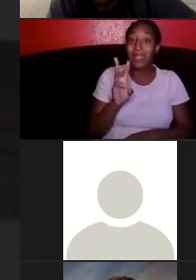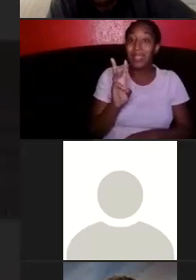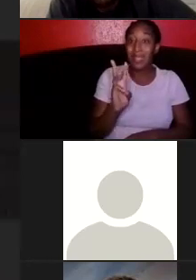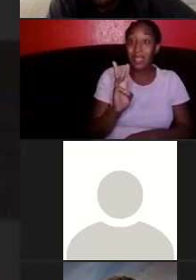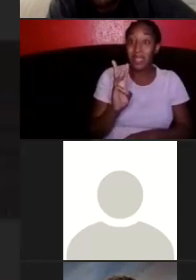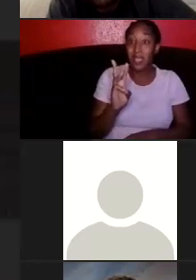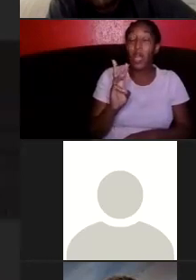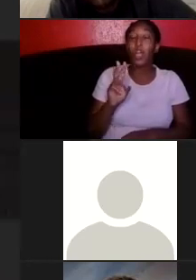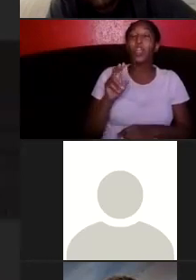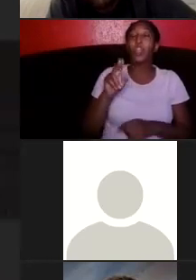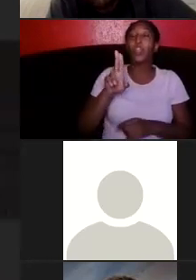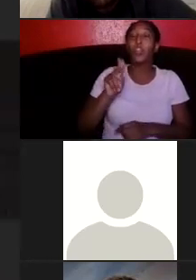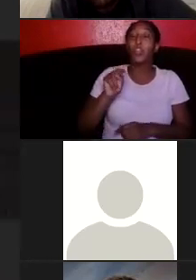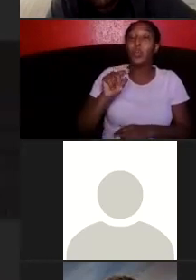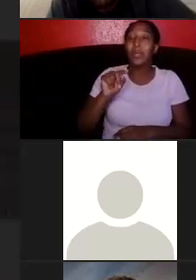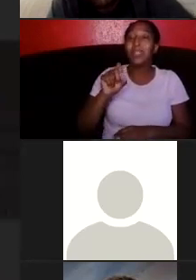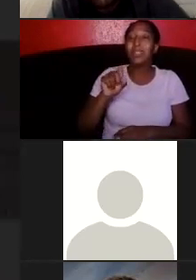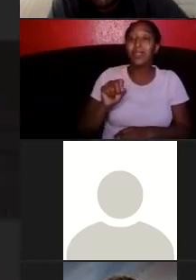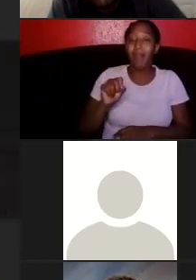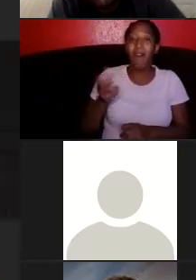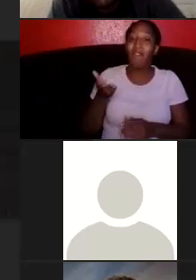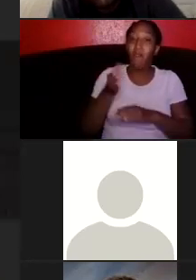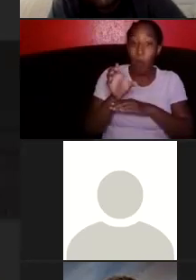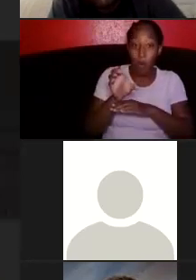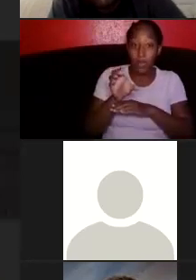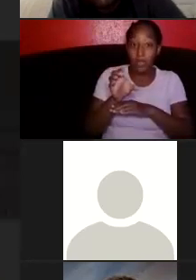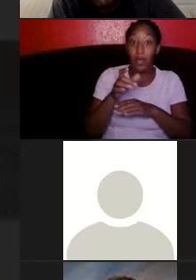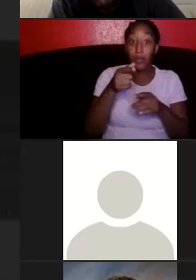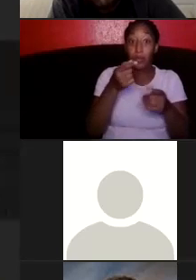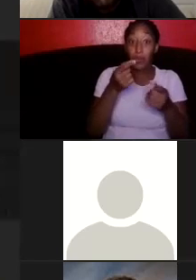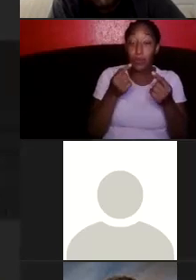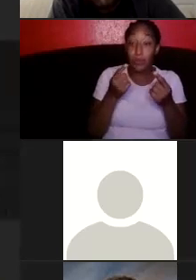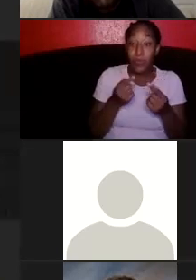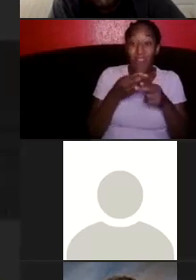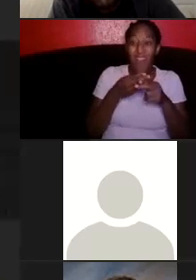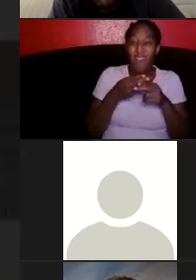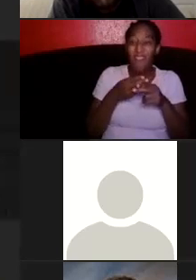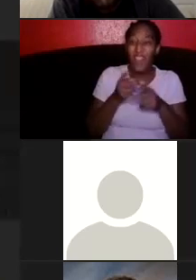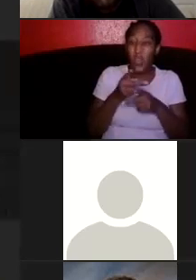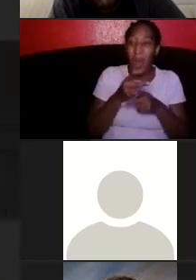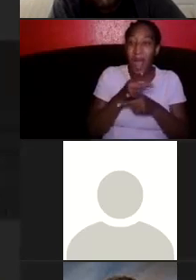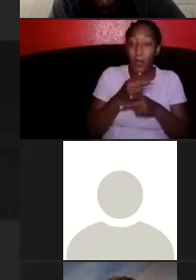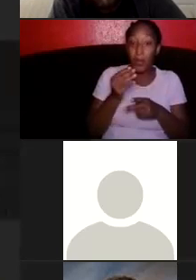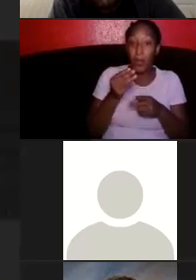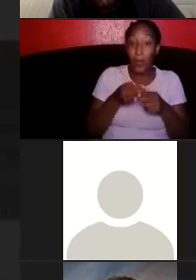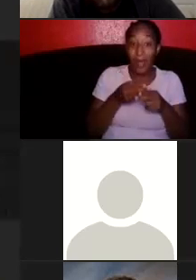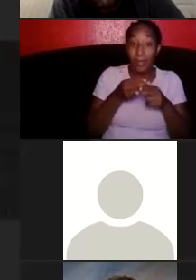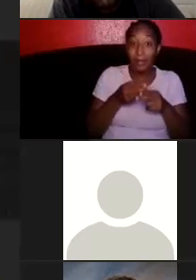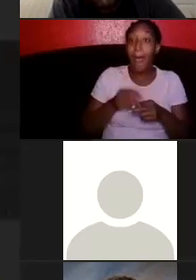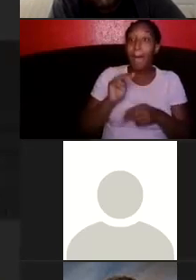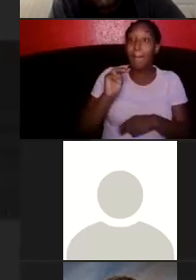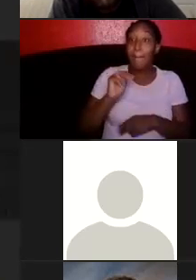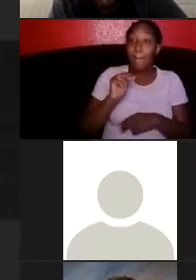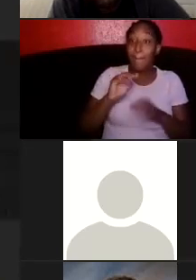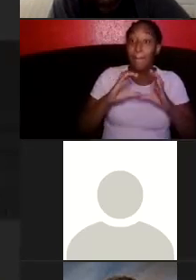that? Mass times gravity, right? So 70 kilograms times 9.8 meters per second squared,